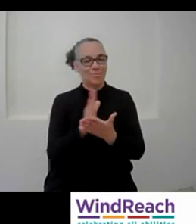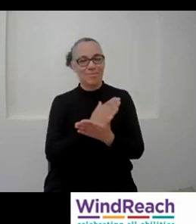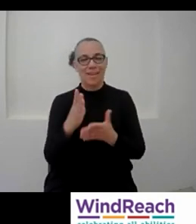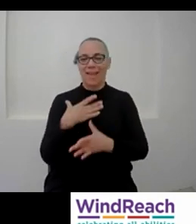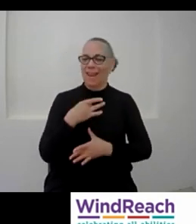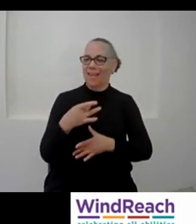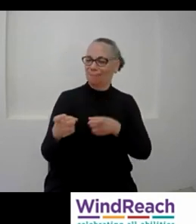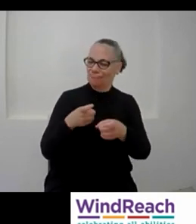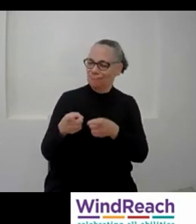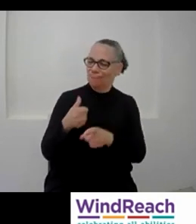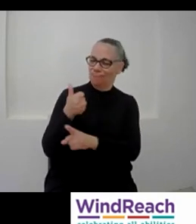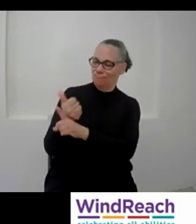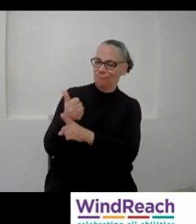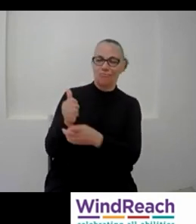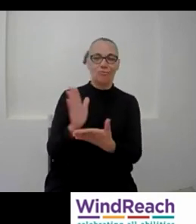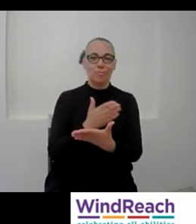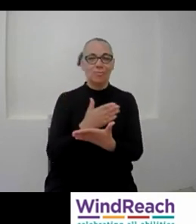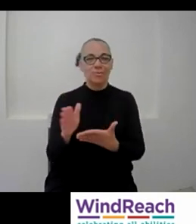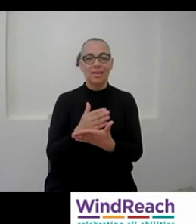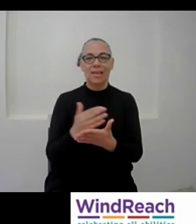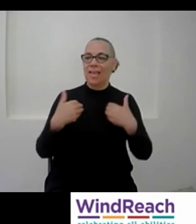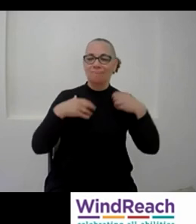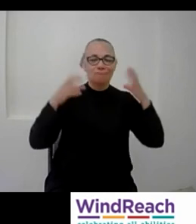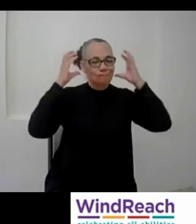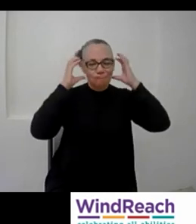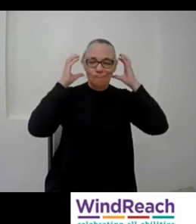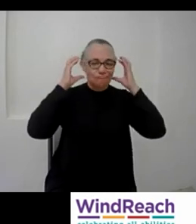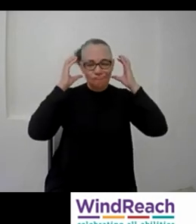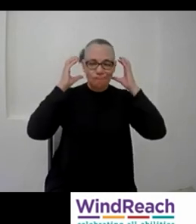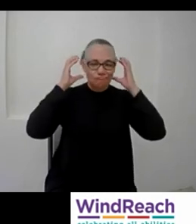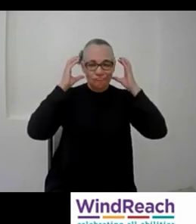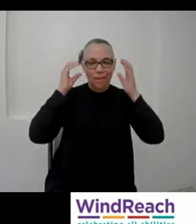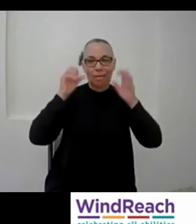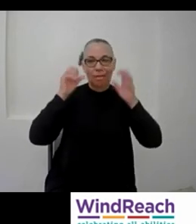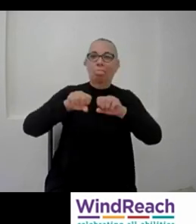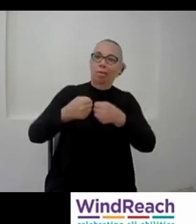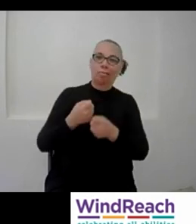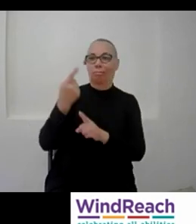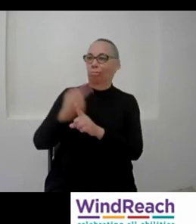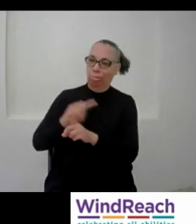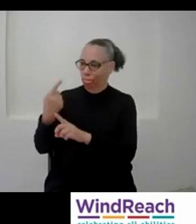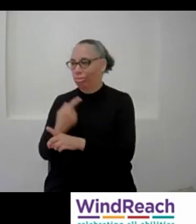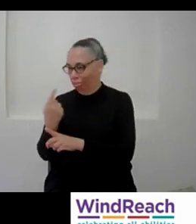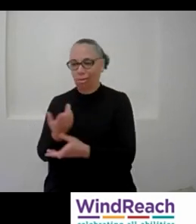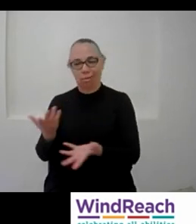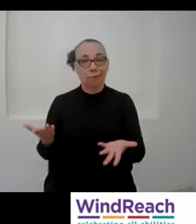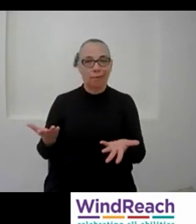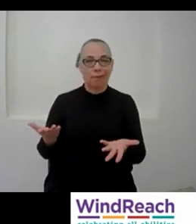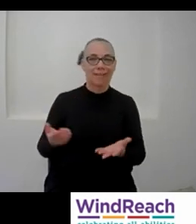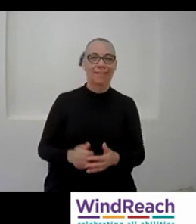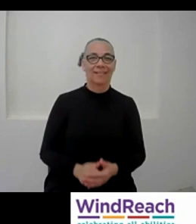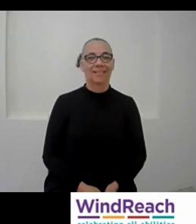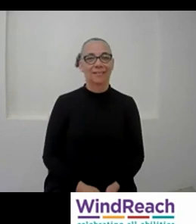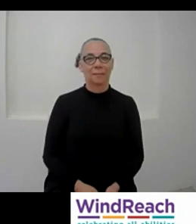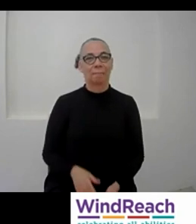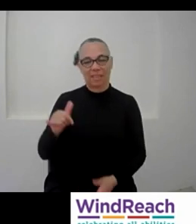control his own music. He has a radio. He breaks it once a month. But that is a